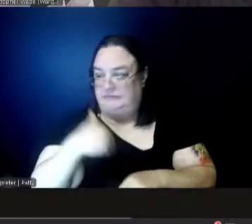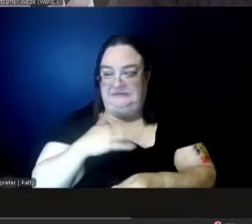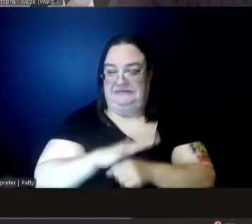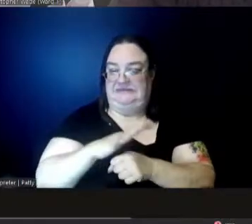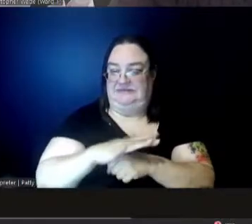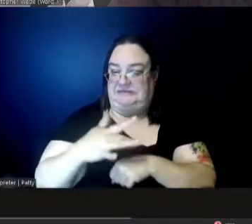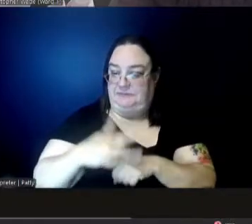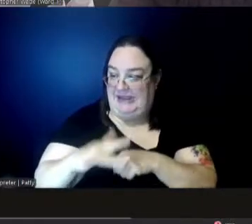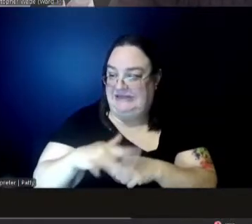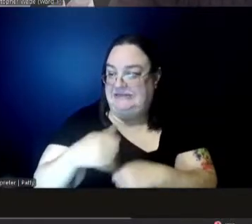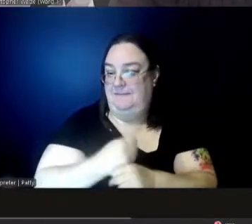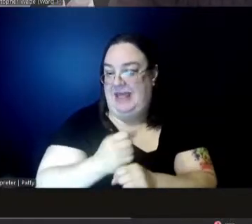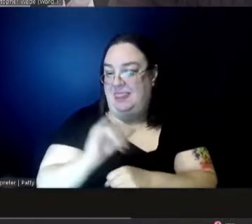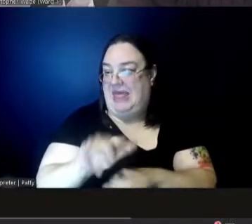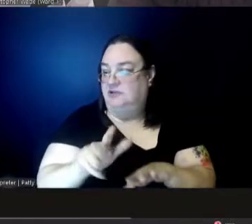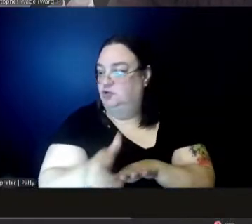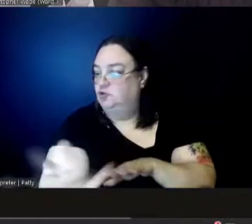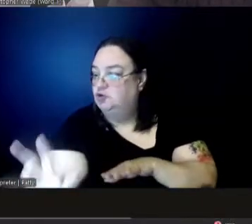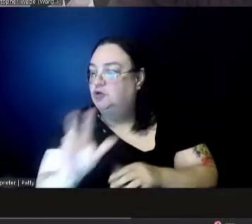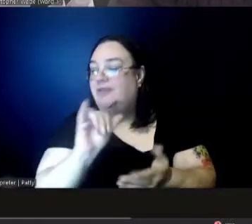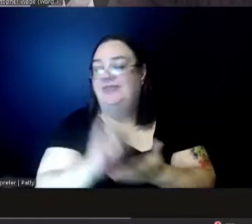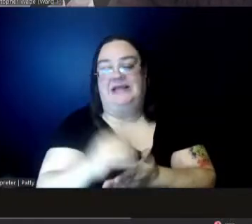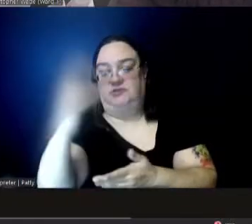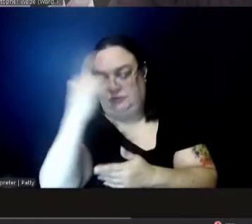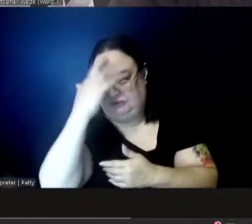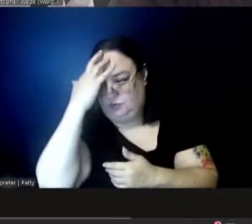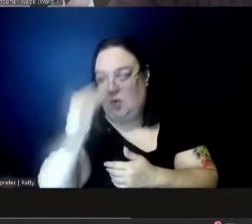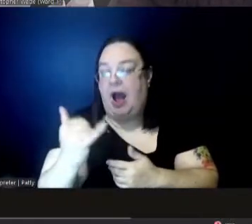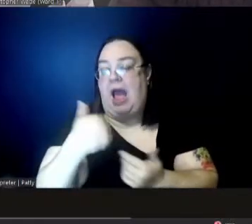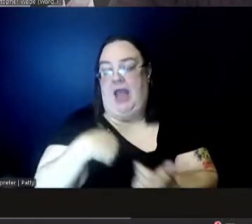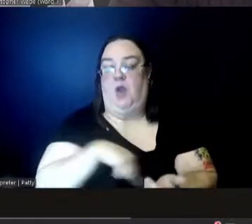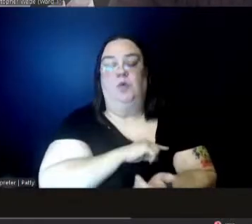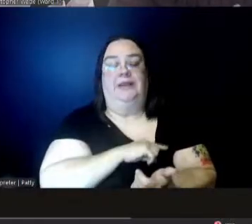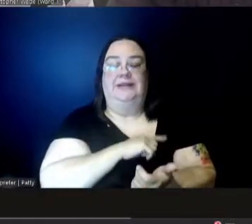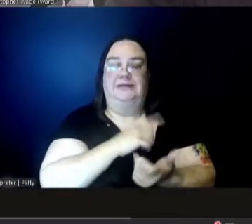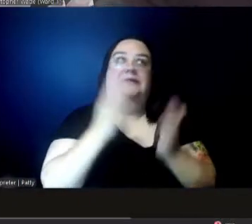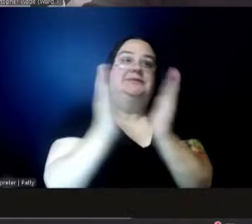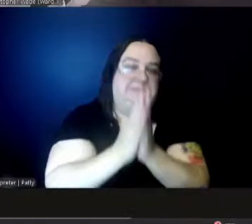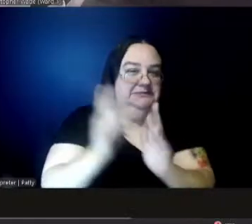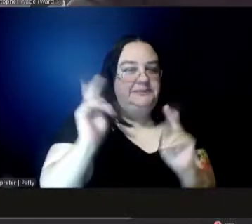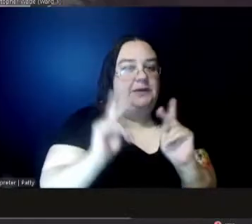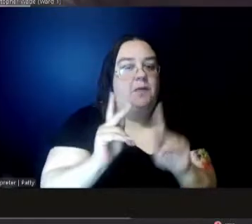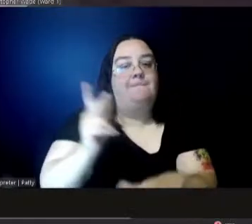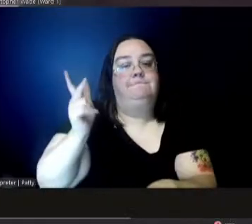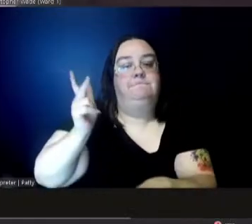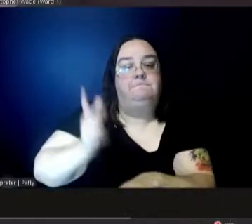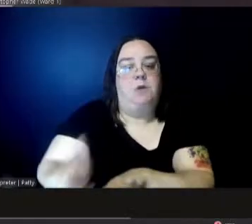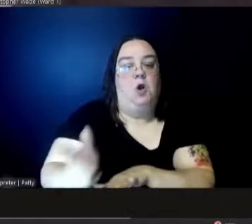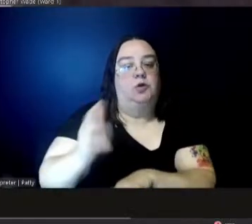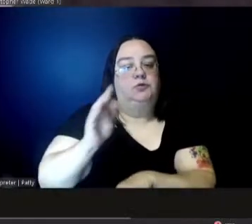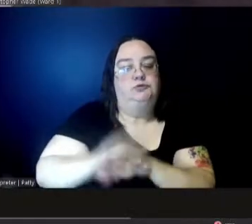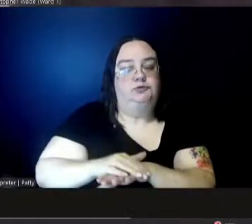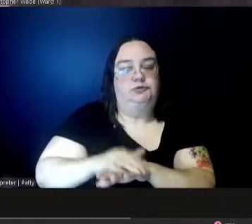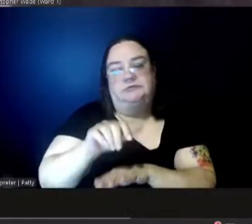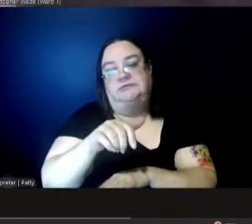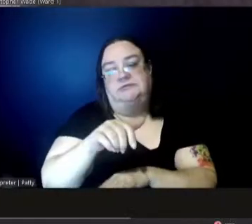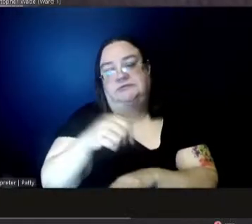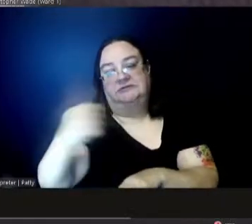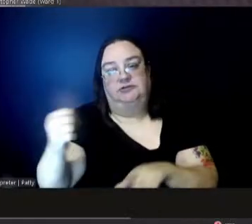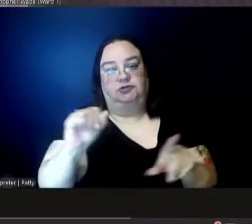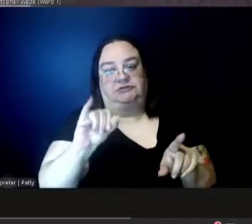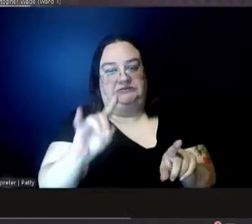turn. So that's why that's the reason why we asked the people to park on the other side of